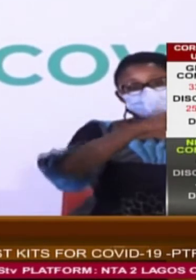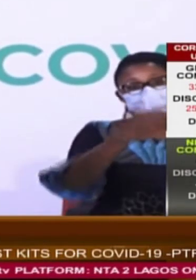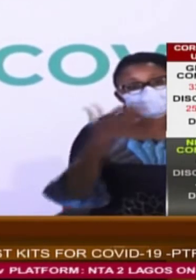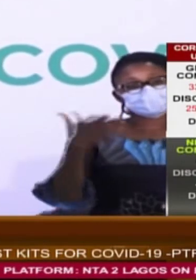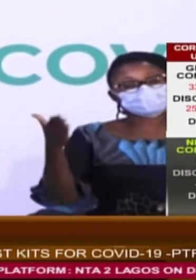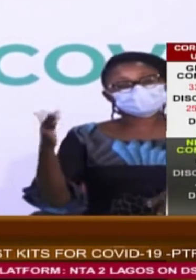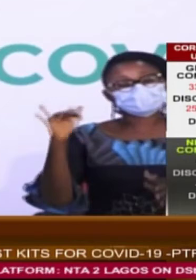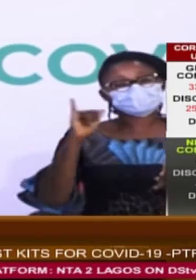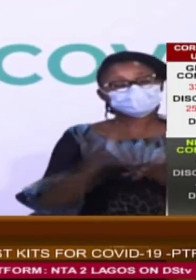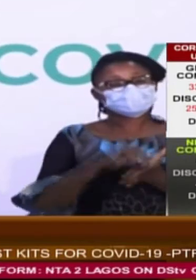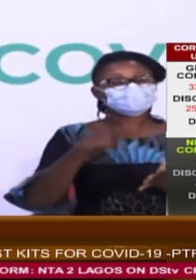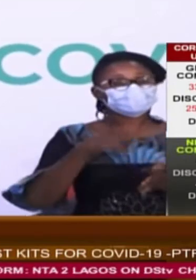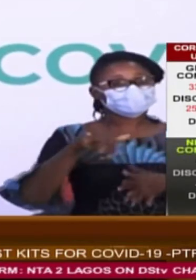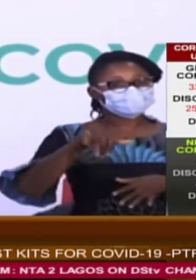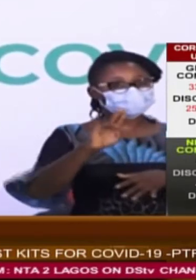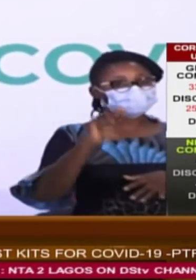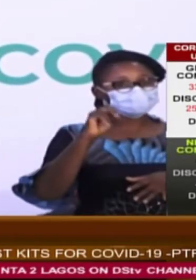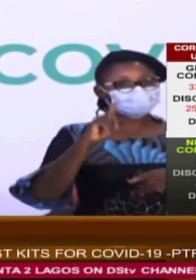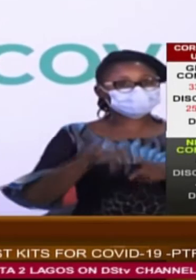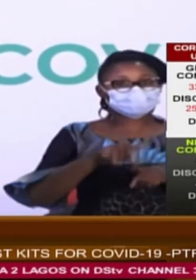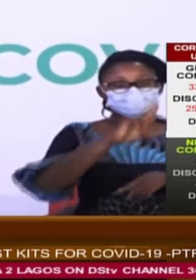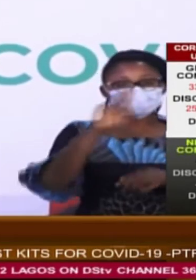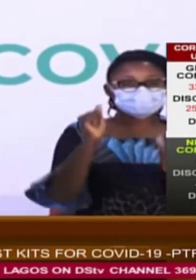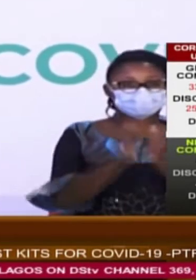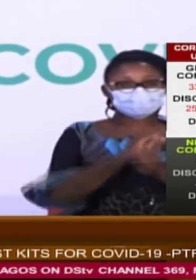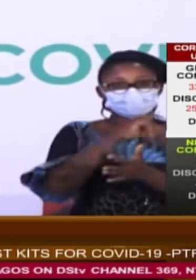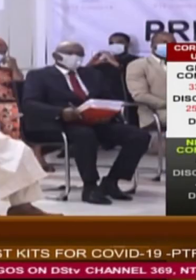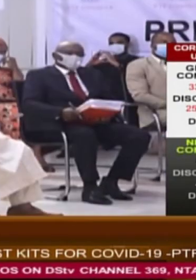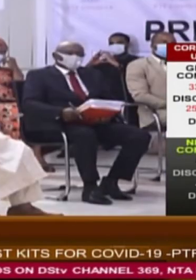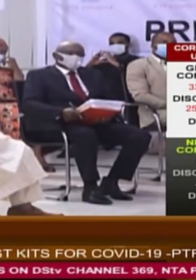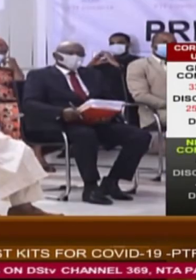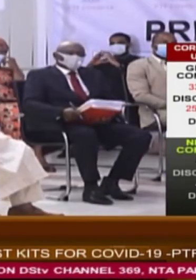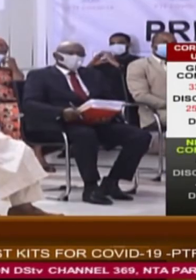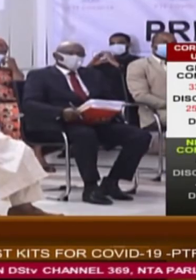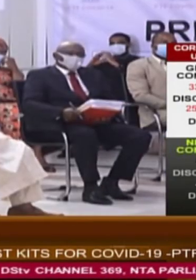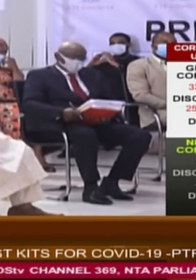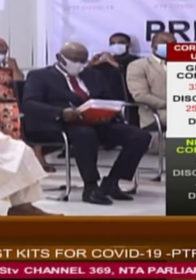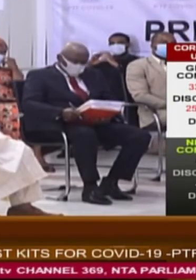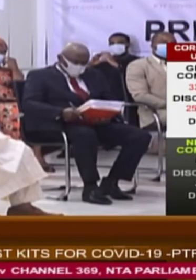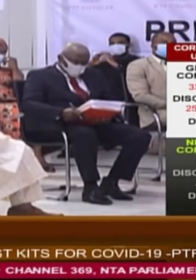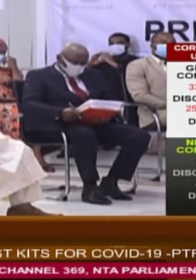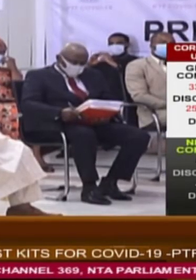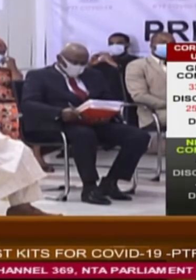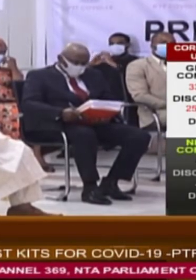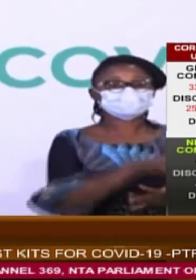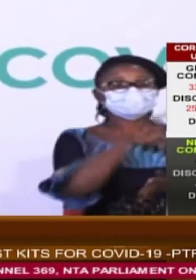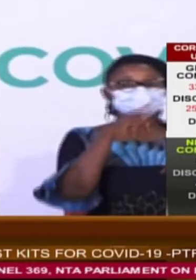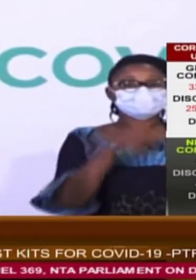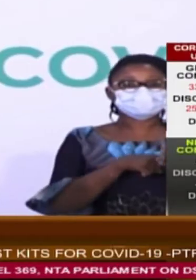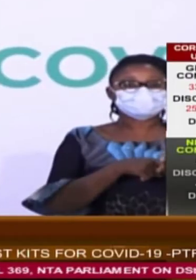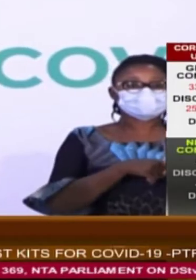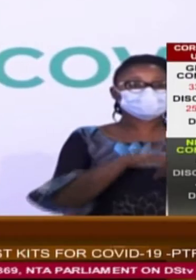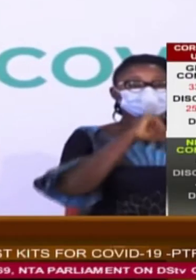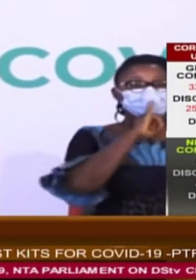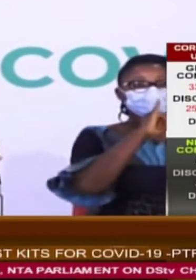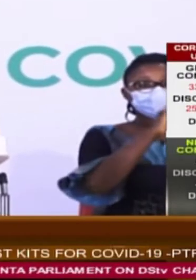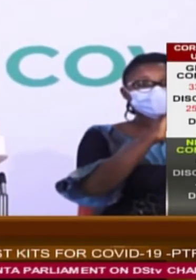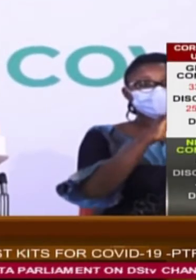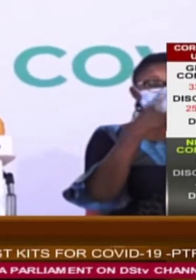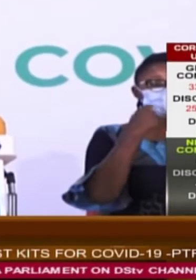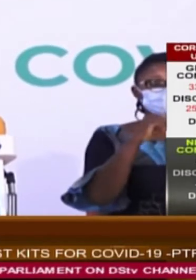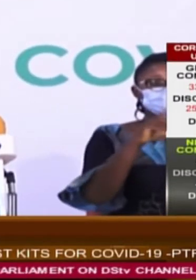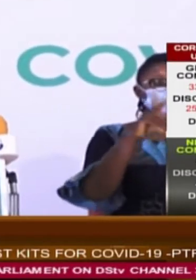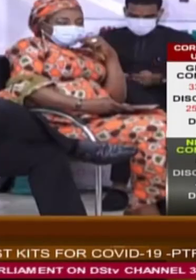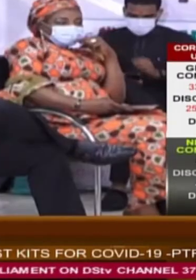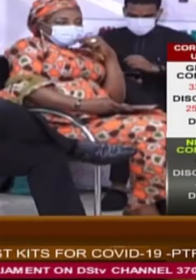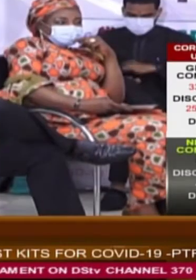research, which is a component of the national response by the Presidential Task Force. When validated, it will be deployed to